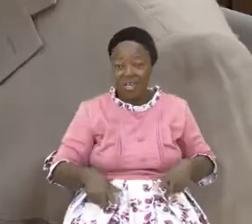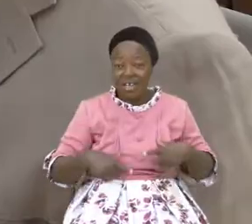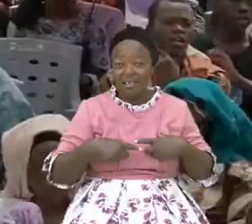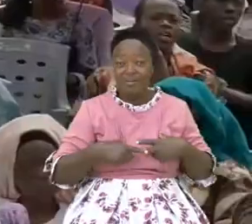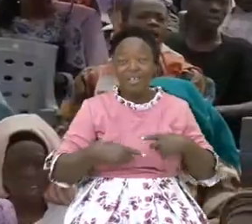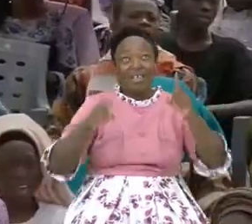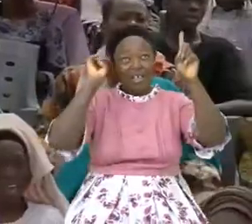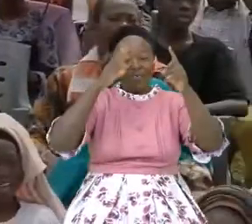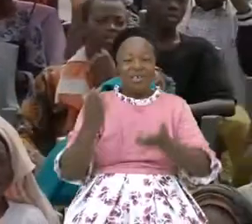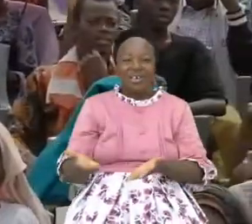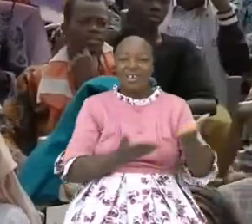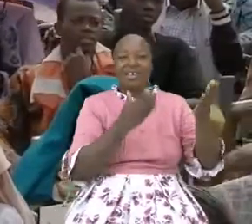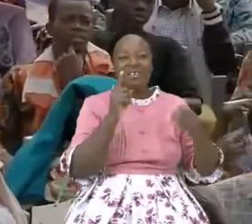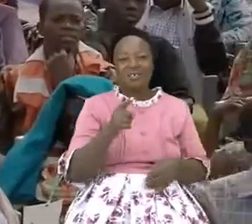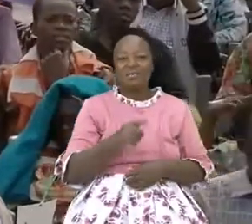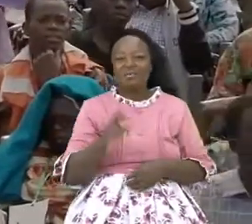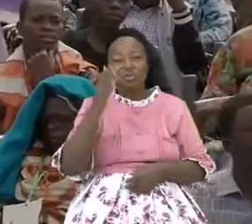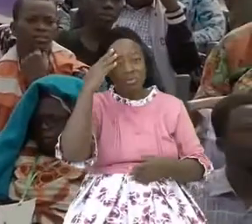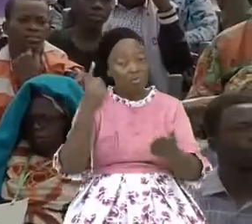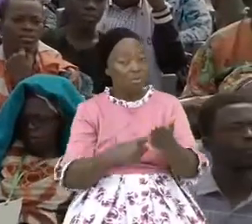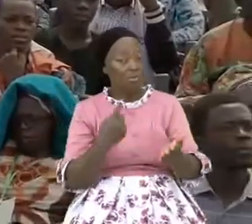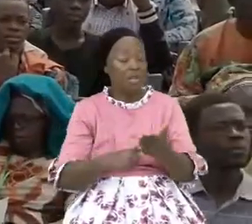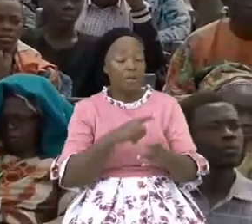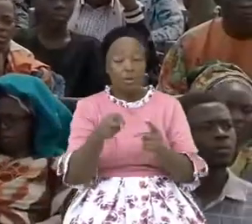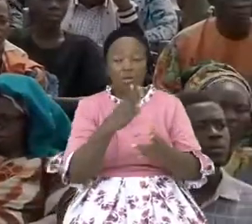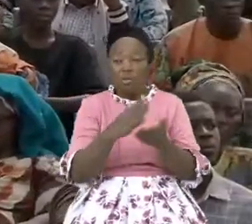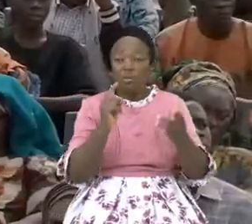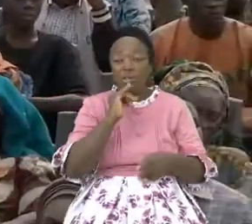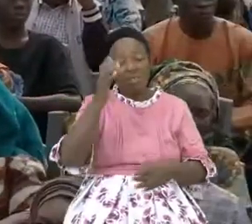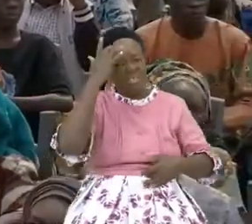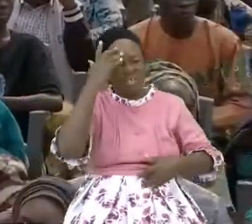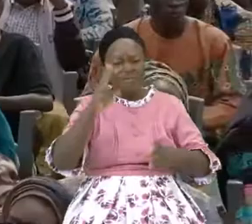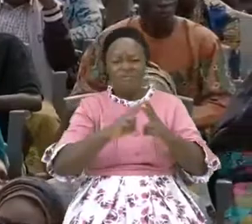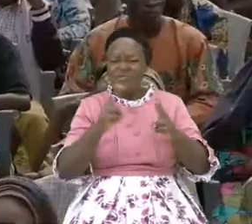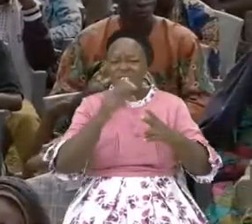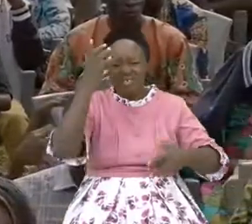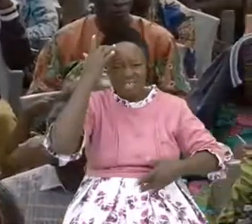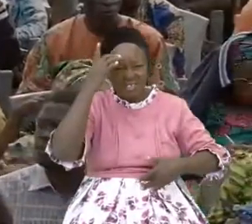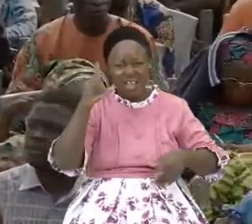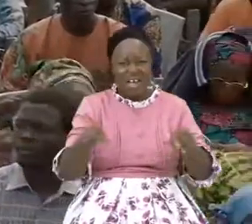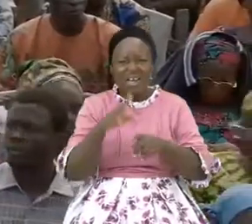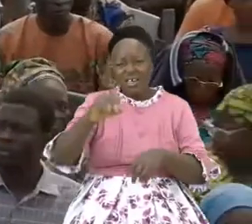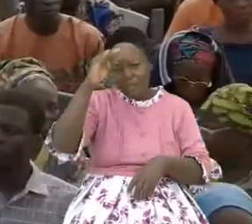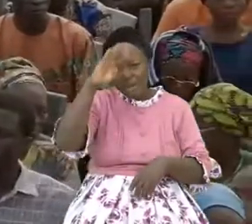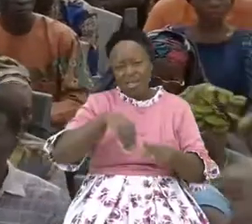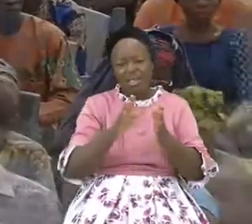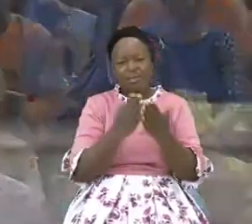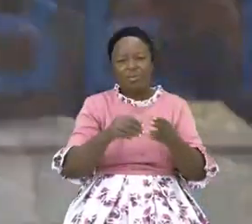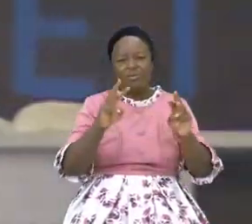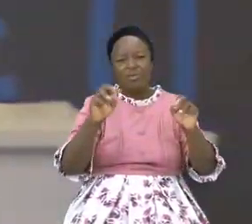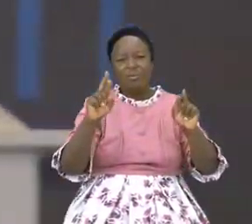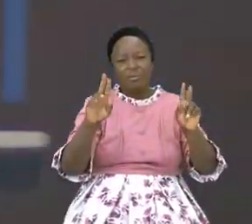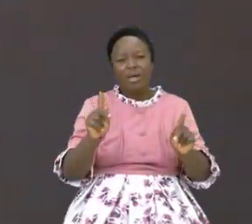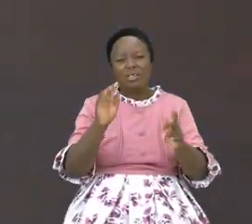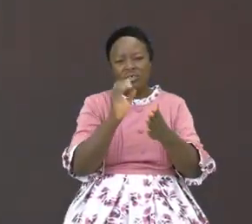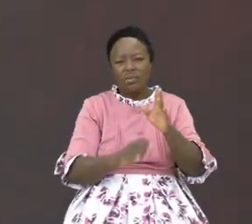carry you. You know, sometimes when somebody is sick, very sick, like the man in Mark chapter 2, only one